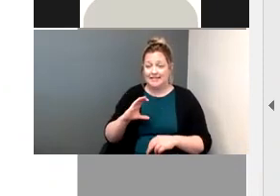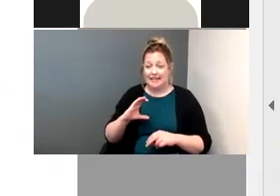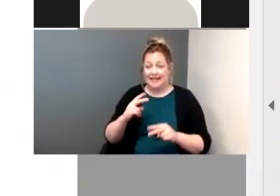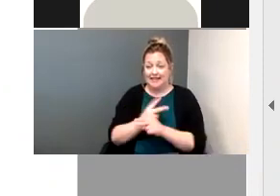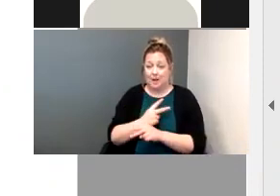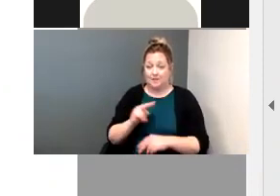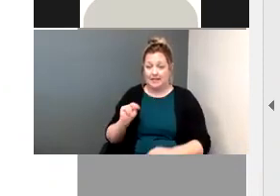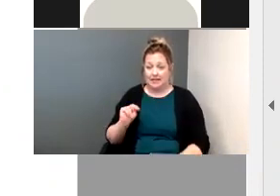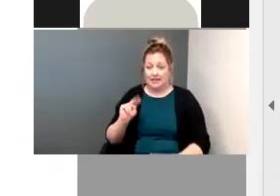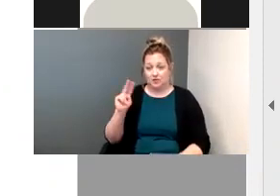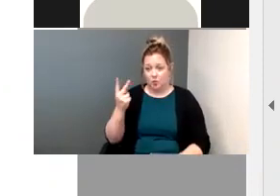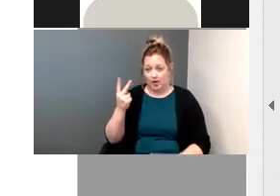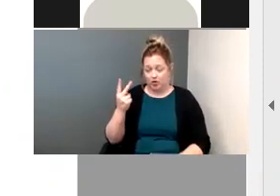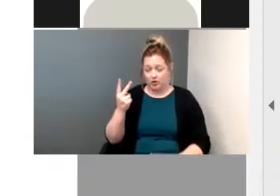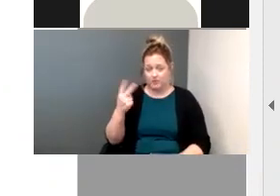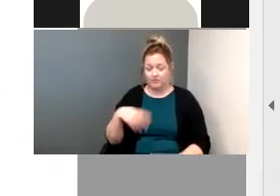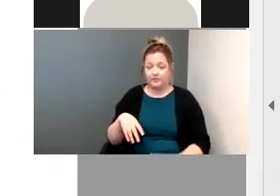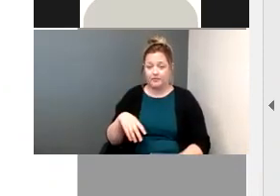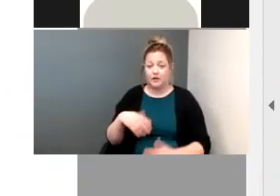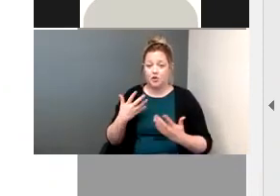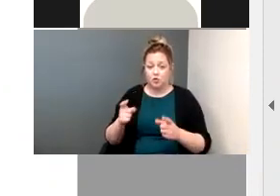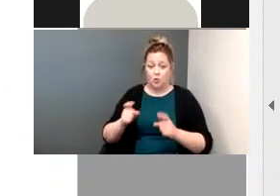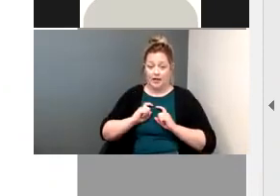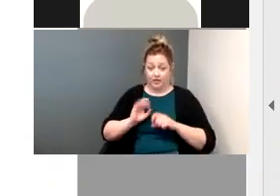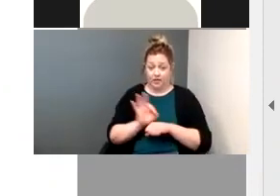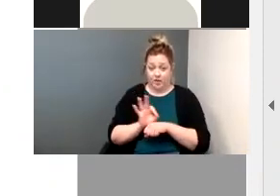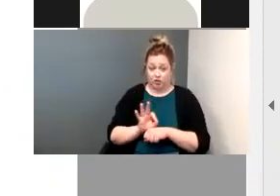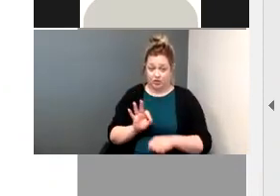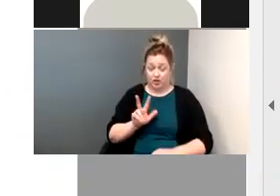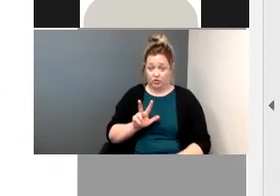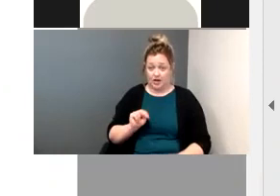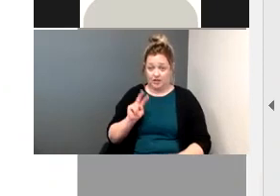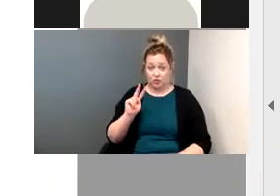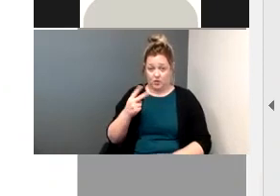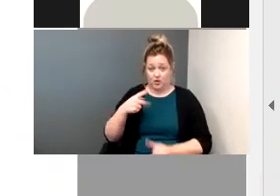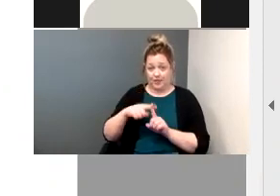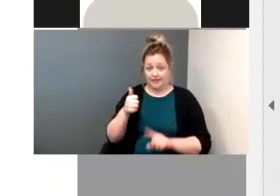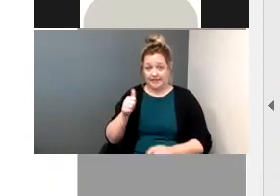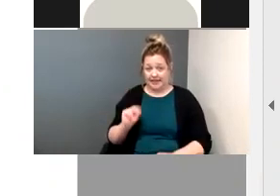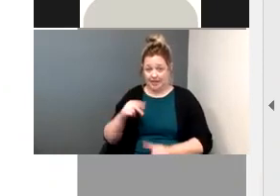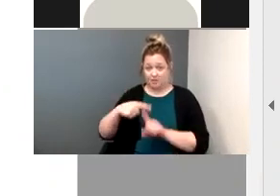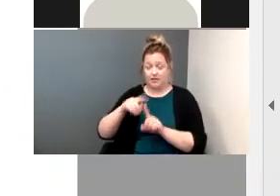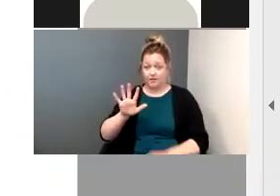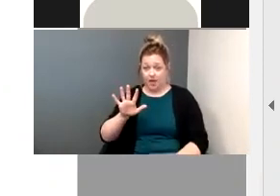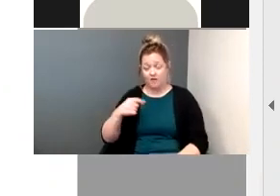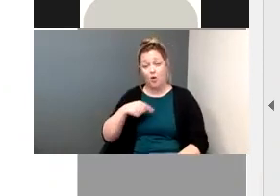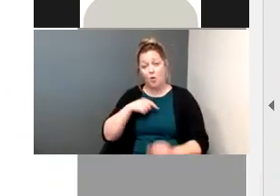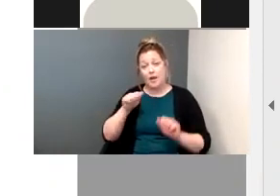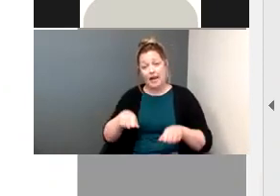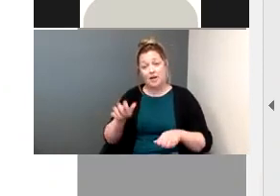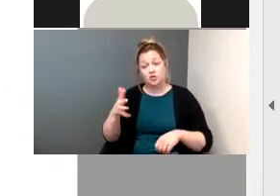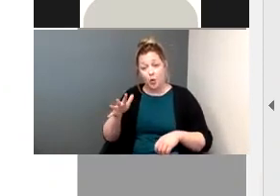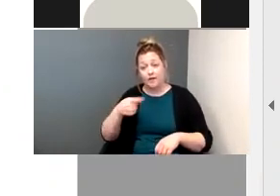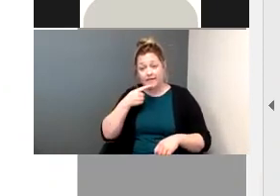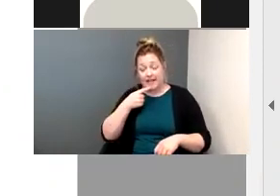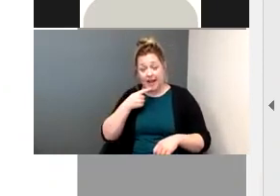is some constant. So given our function 3n squared plus 10n plus of 5, we can sort of say that where